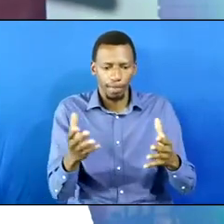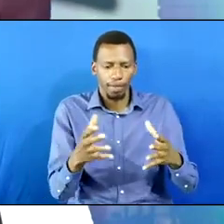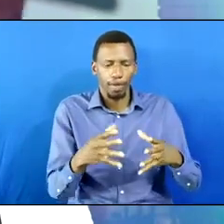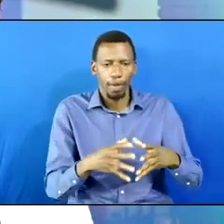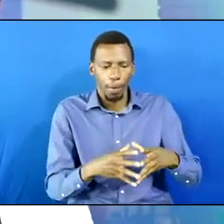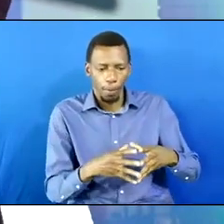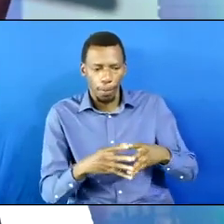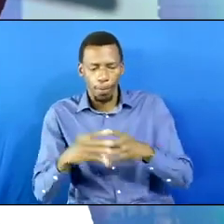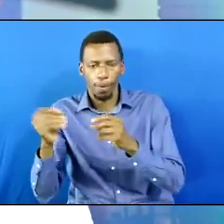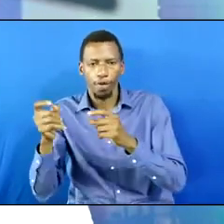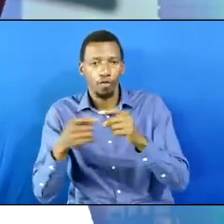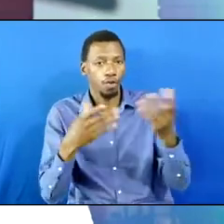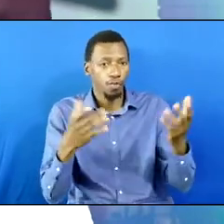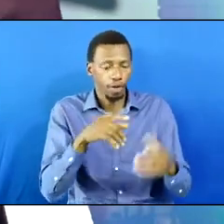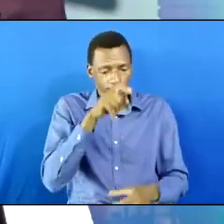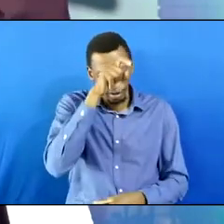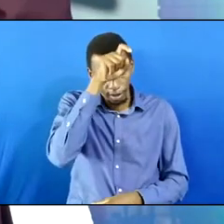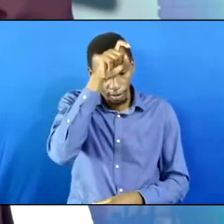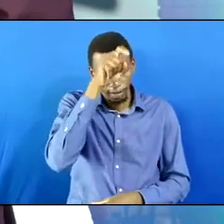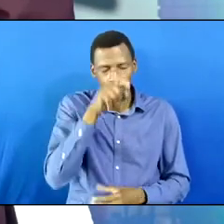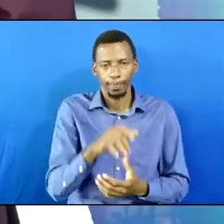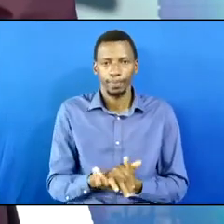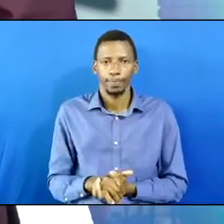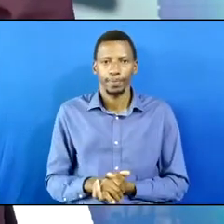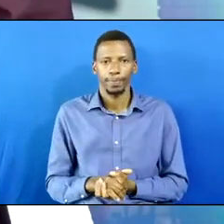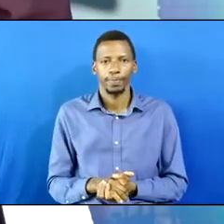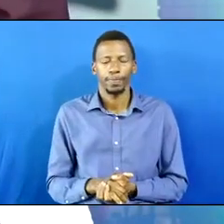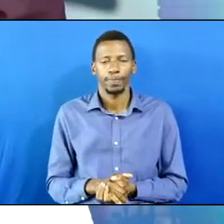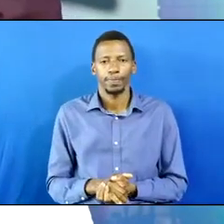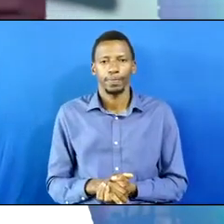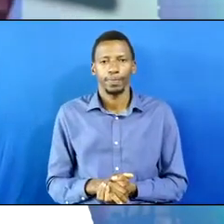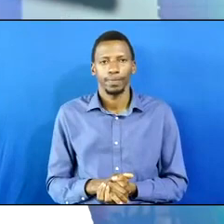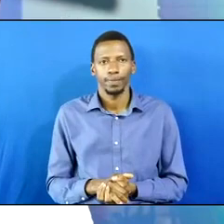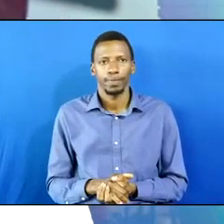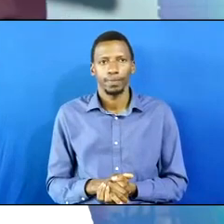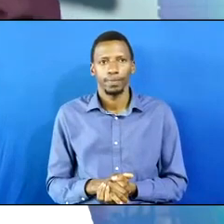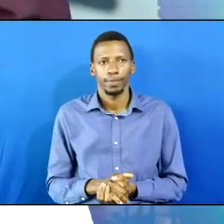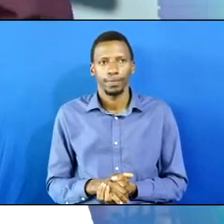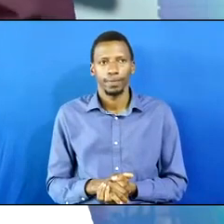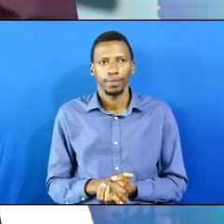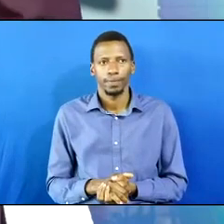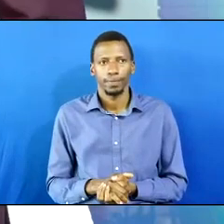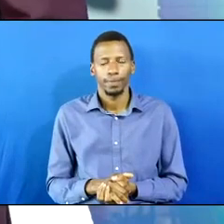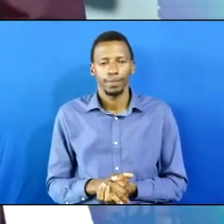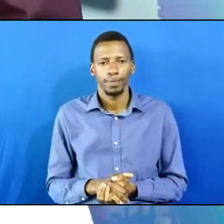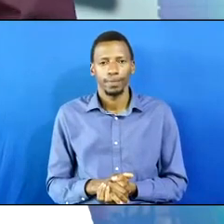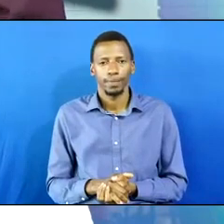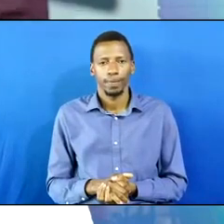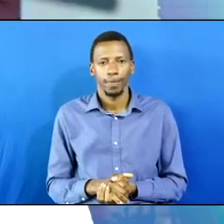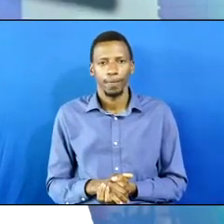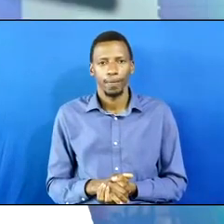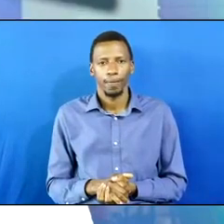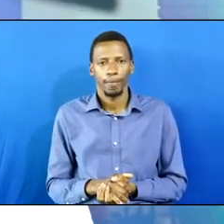of slavery, in the country of Egypt. That night,